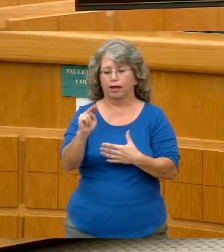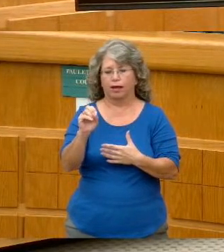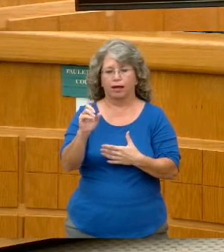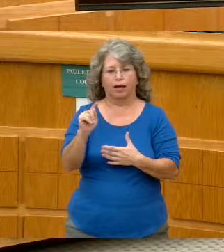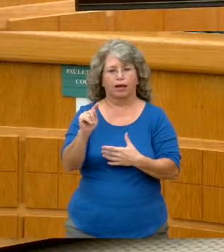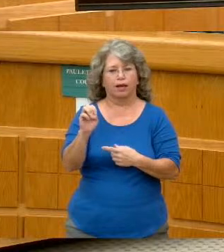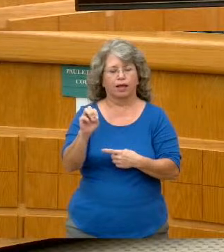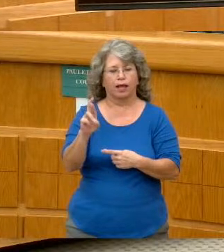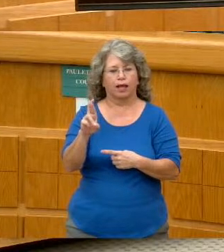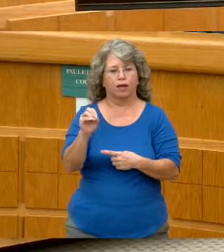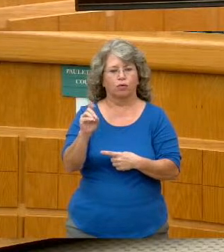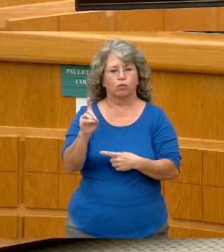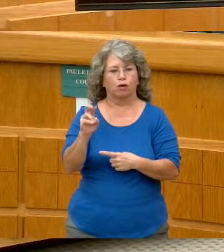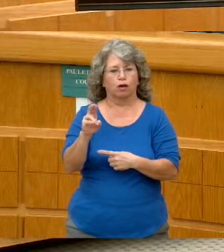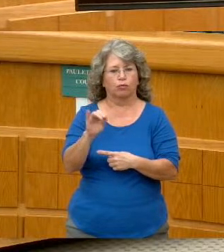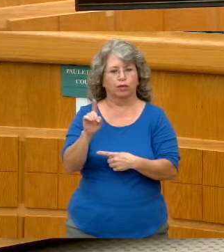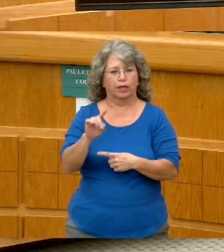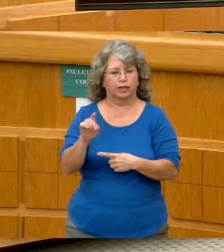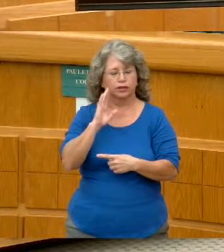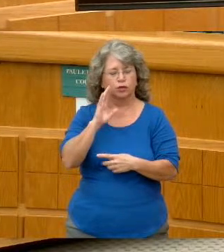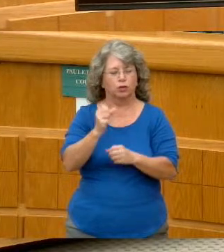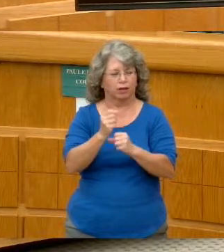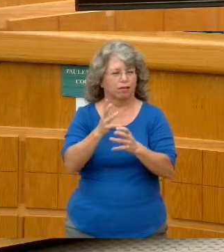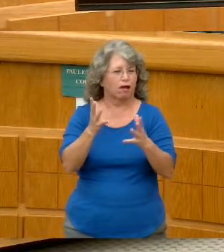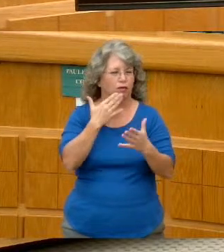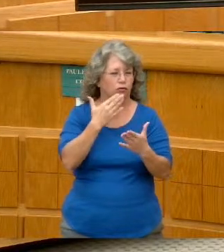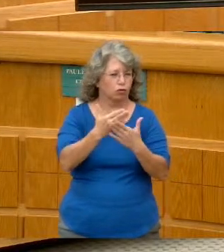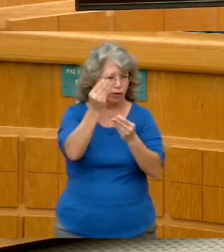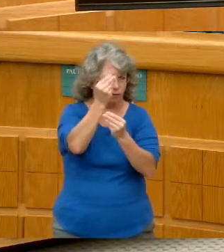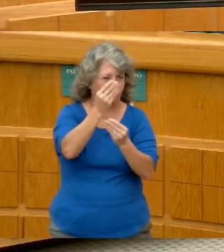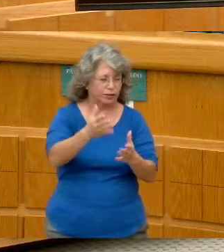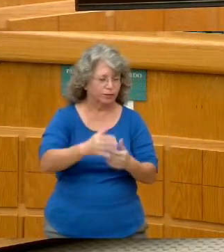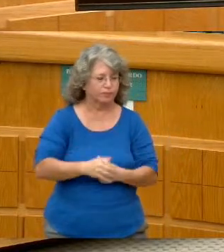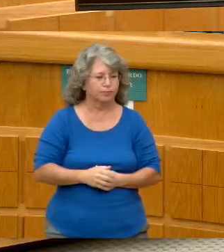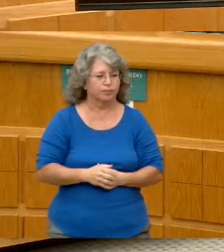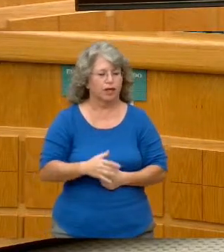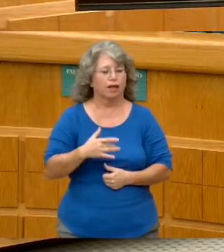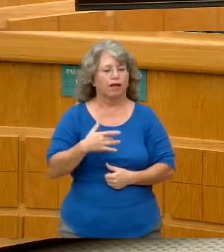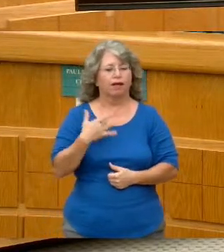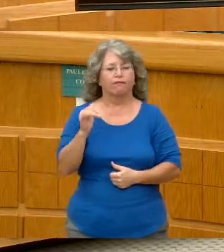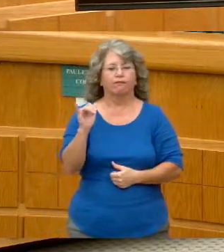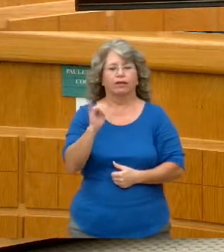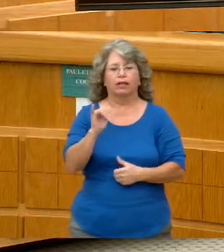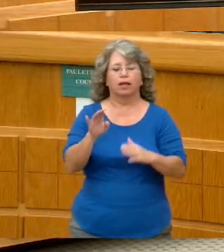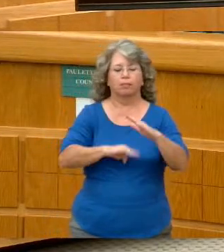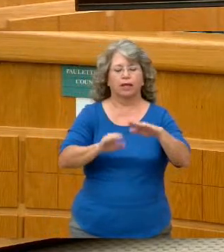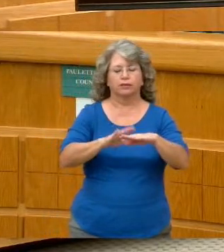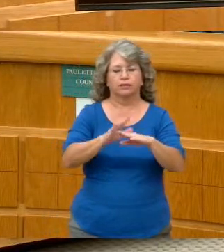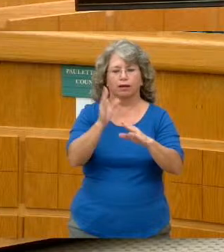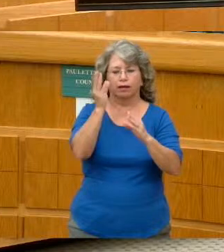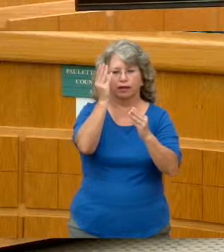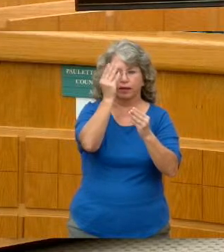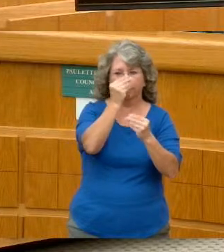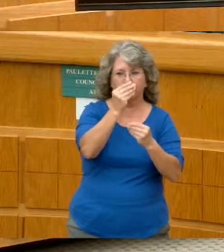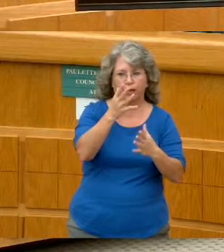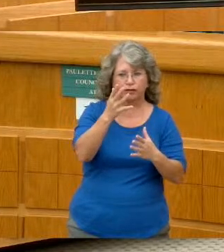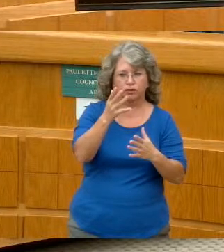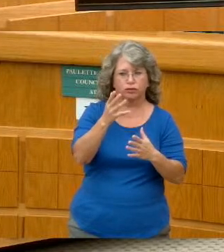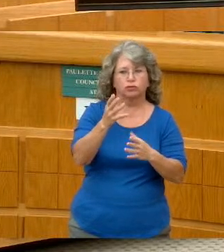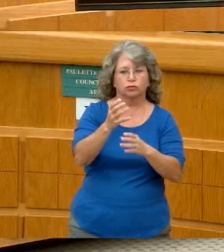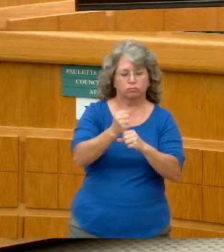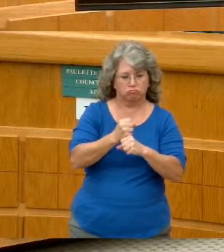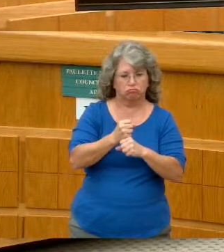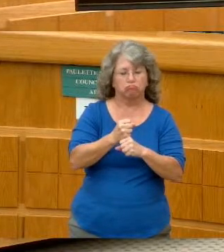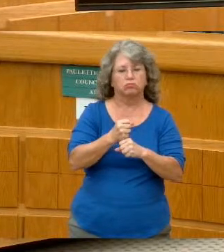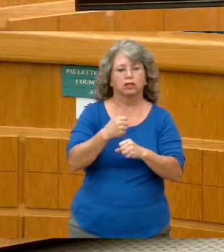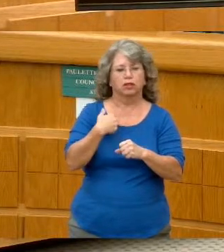information. We do feel like, based on the information, we're continuing to make improvements.